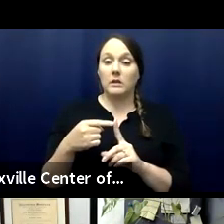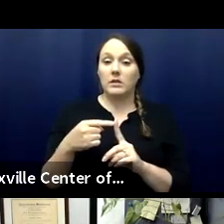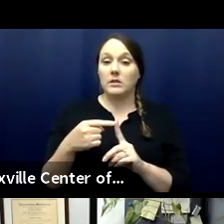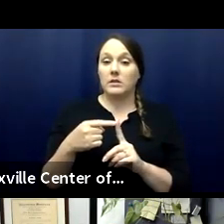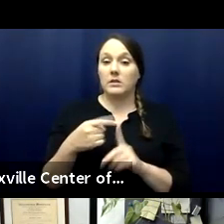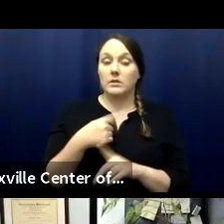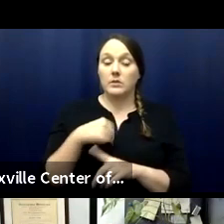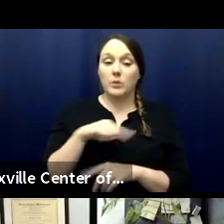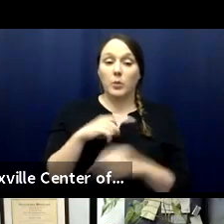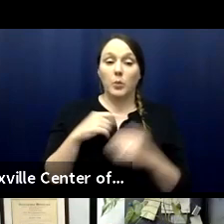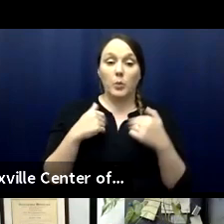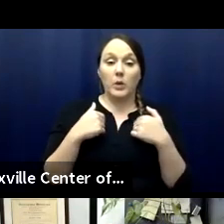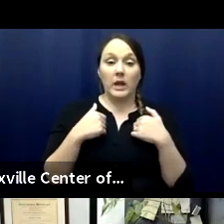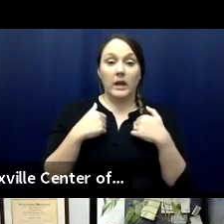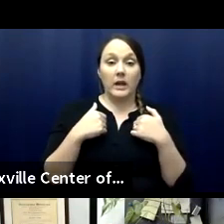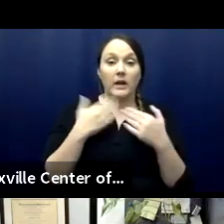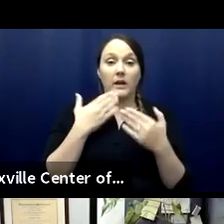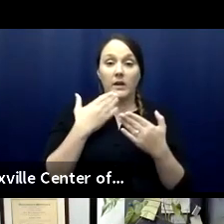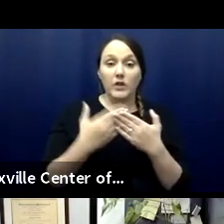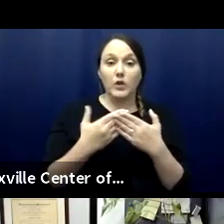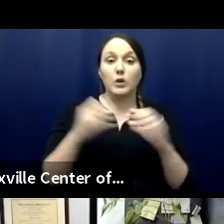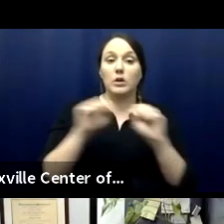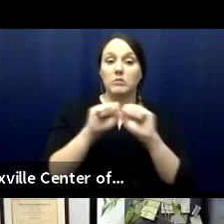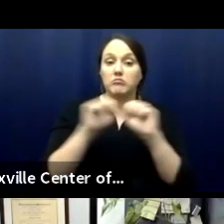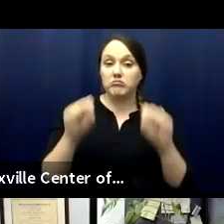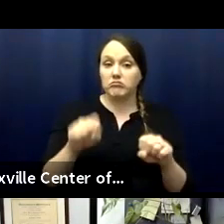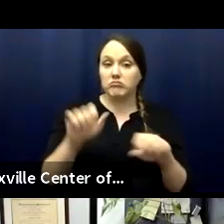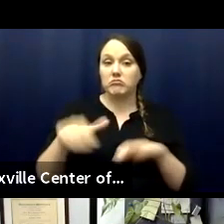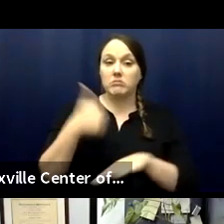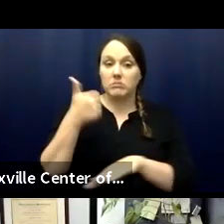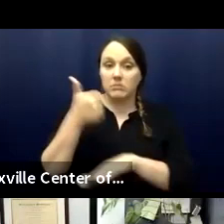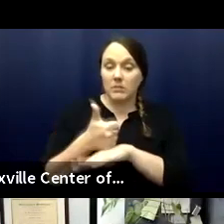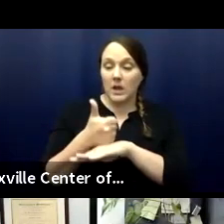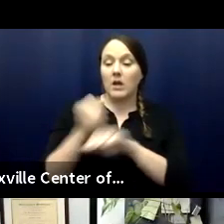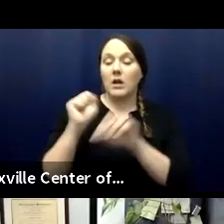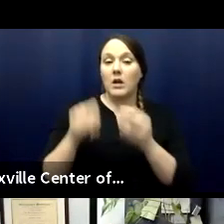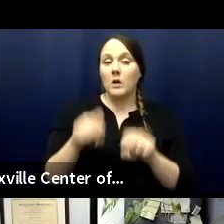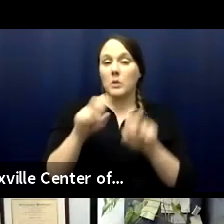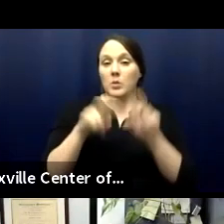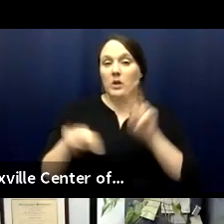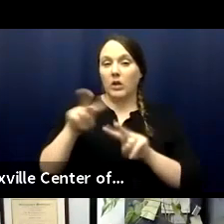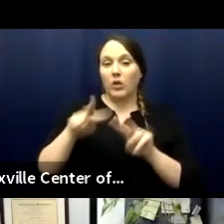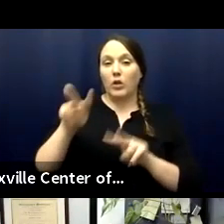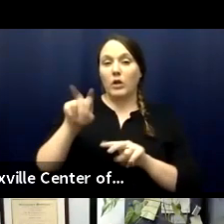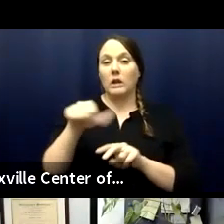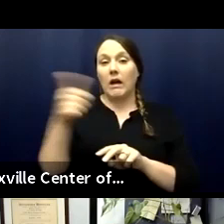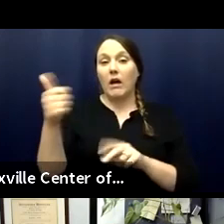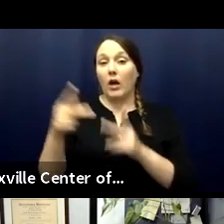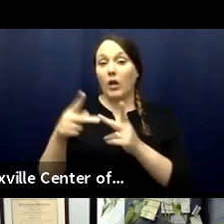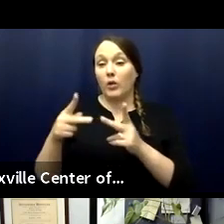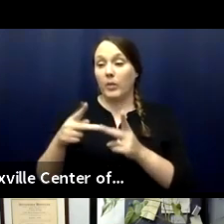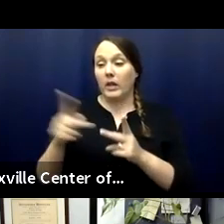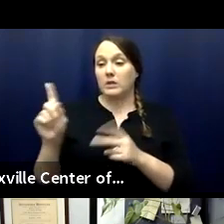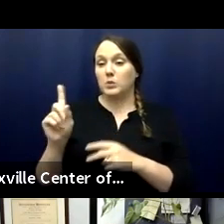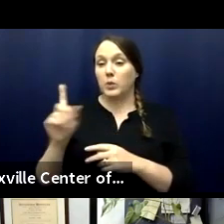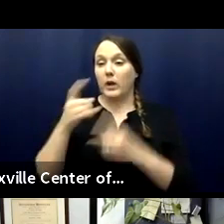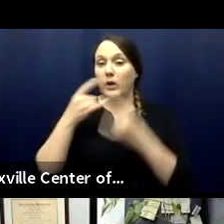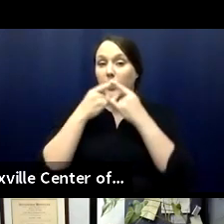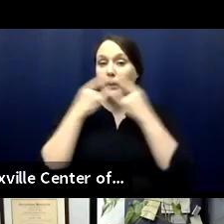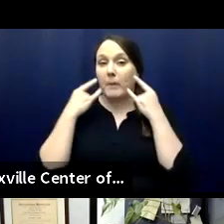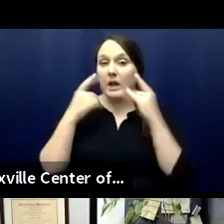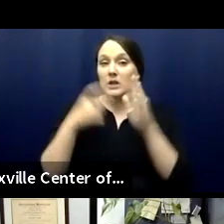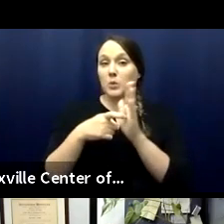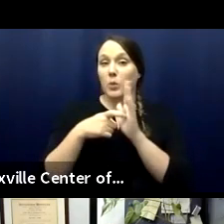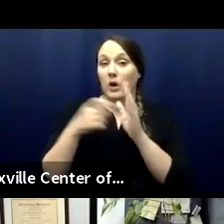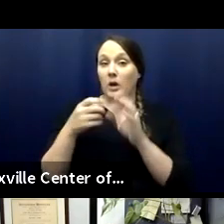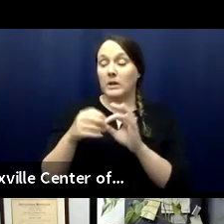have a sort of a solid system in place, we can look at some other places where the mask mandate has been